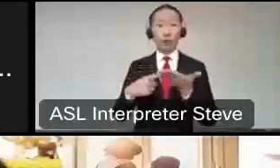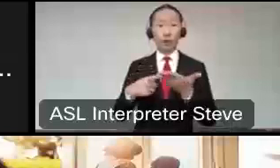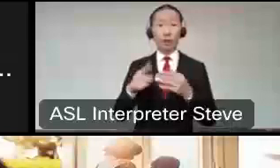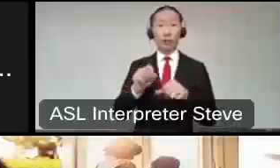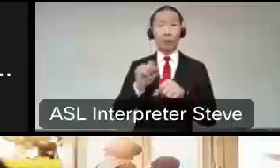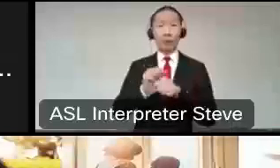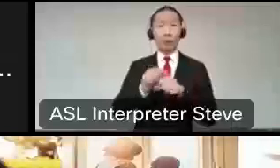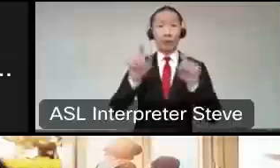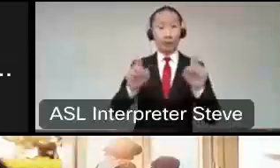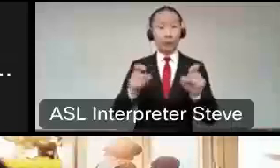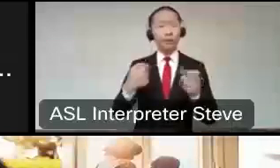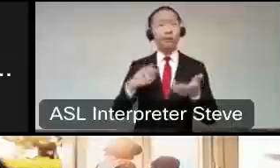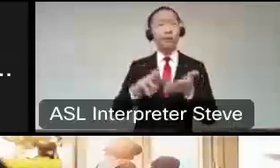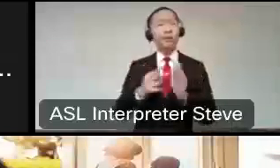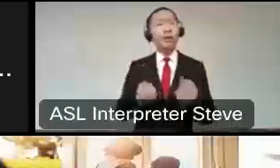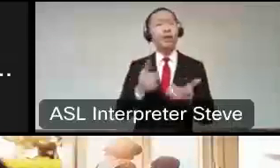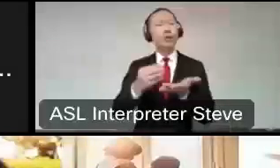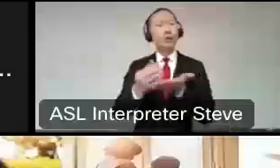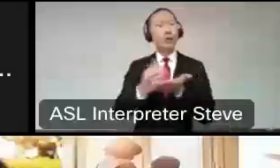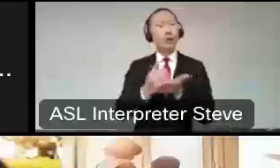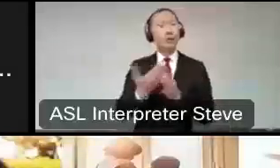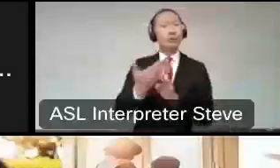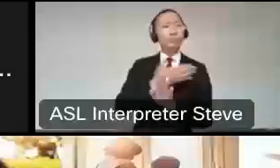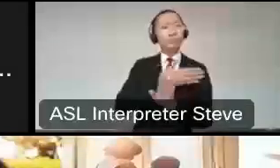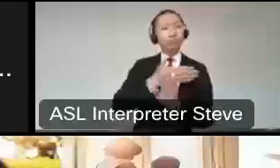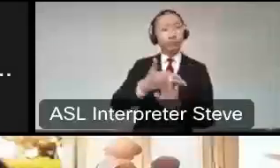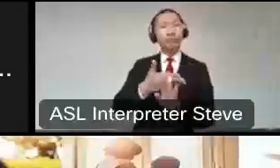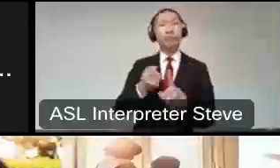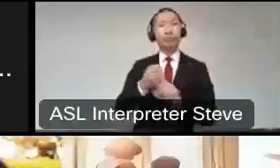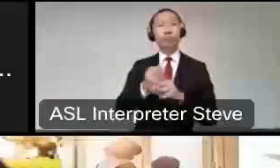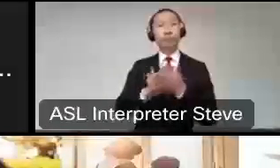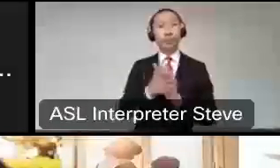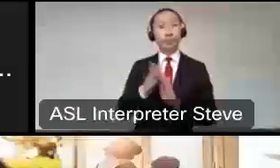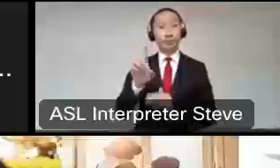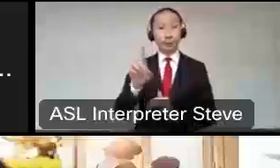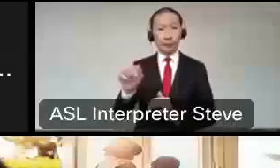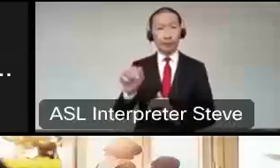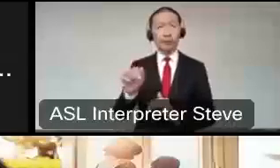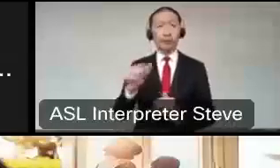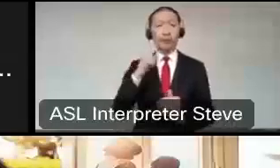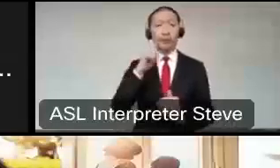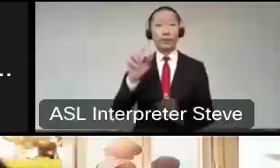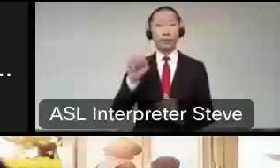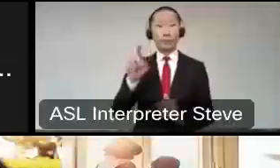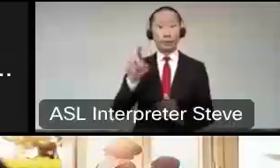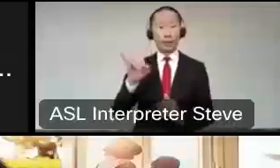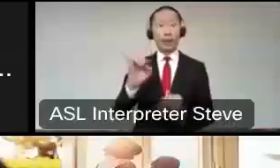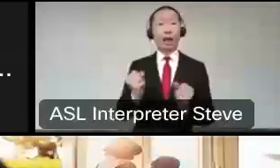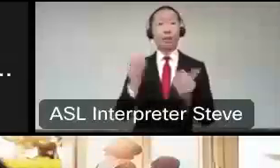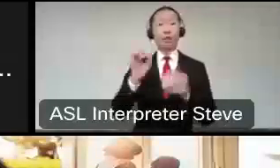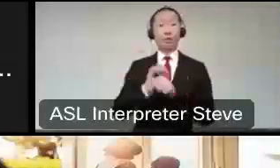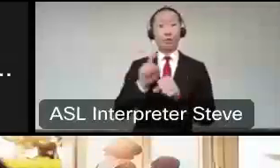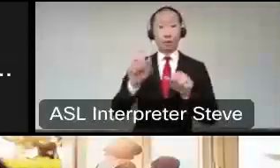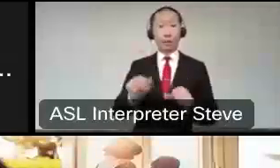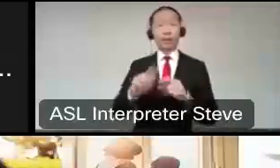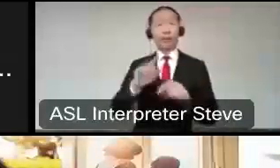what we mean is how much you earned leading up to the point you became disabled. So for SSDI, the amount of work you need to be